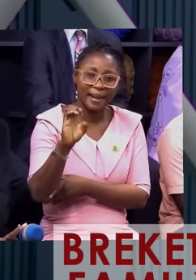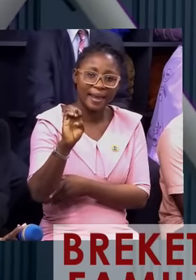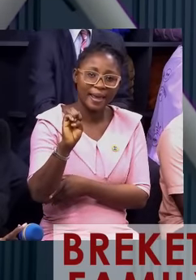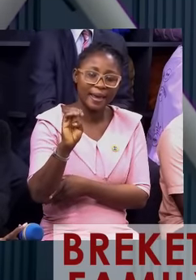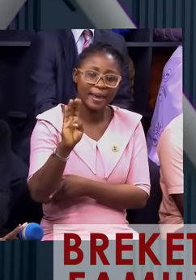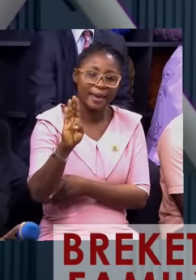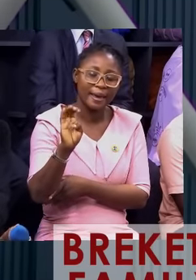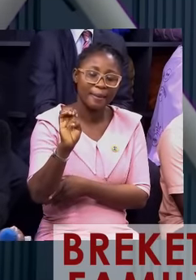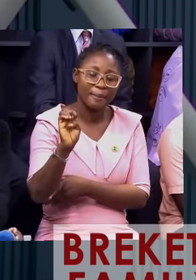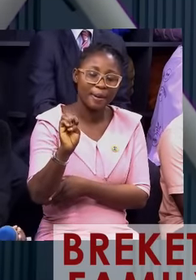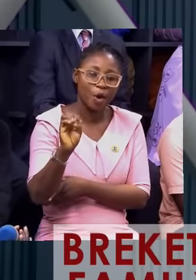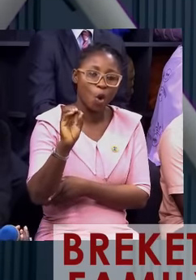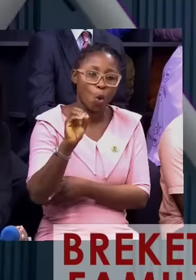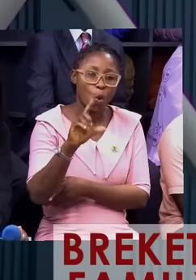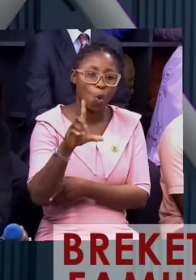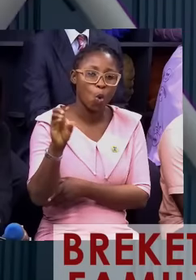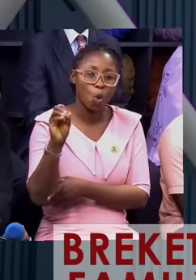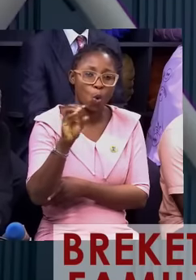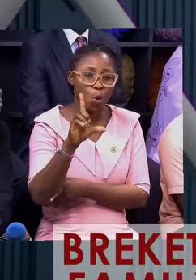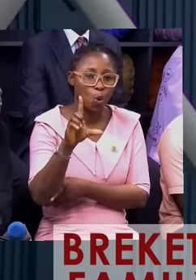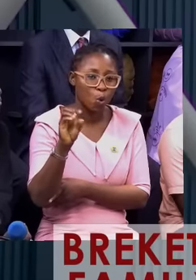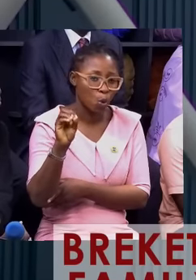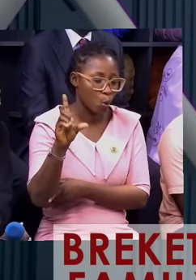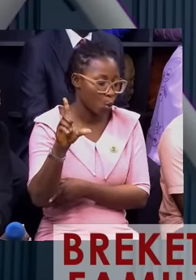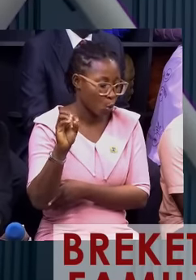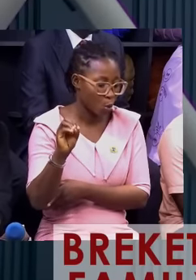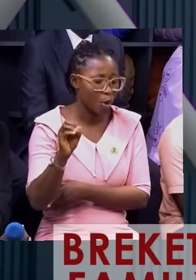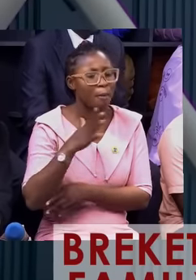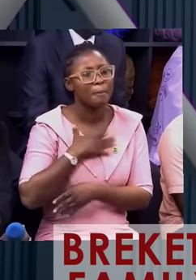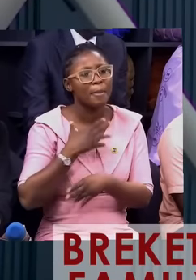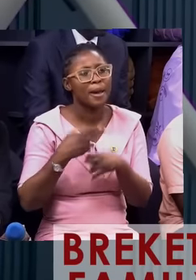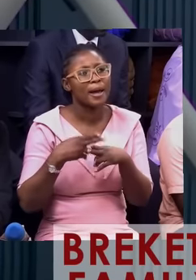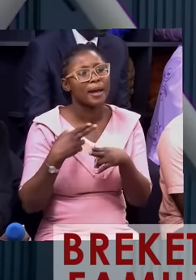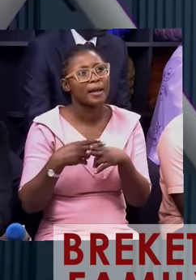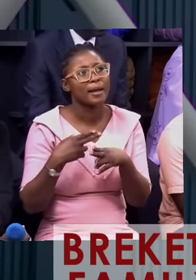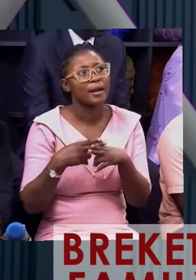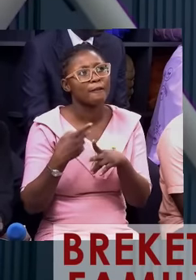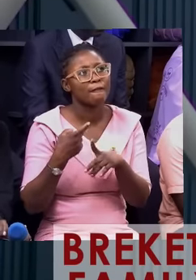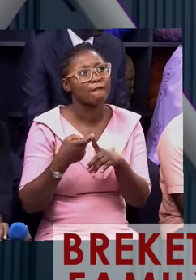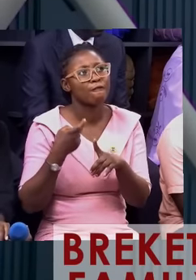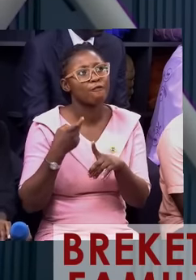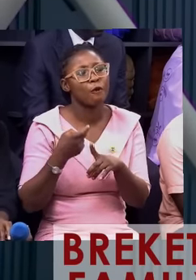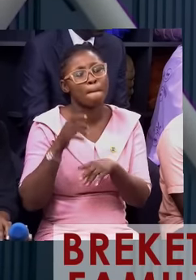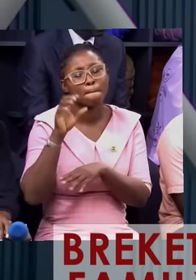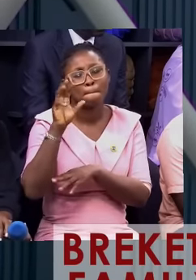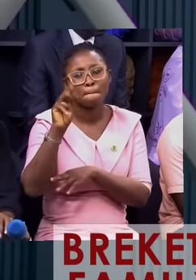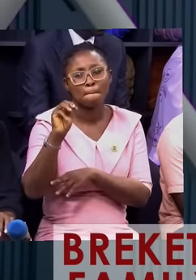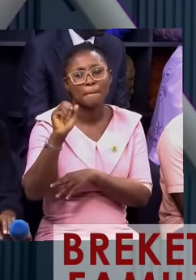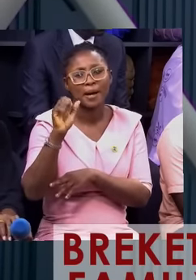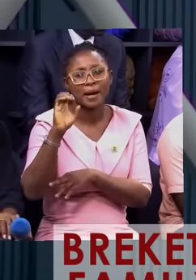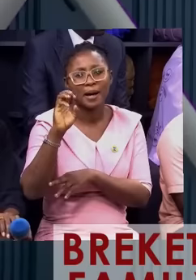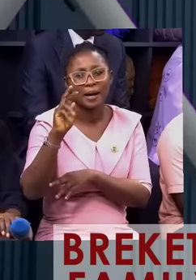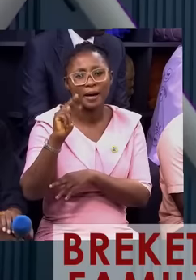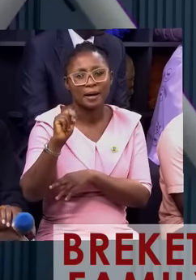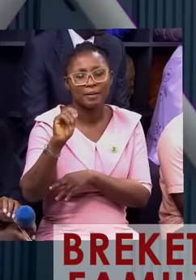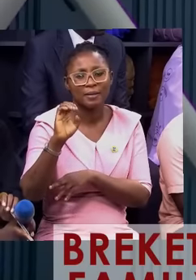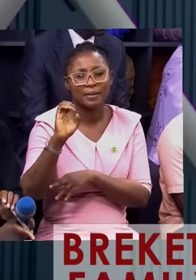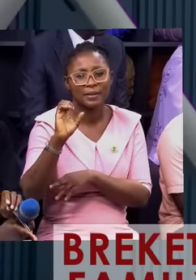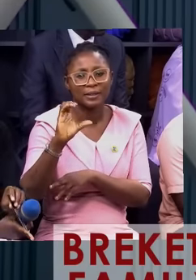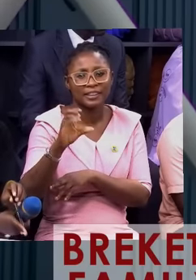morning from my name is Steve OB calling from Manchester